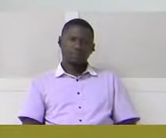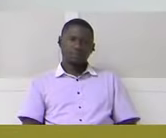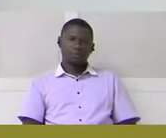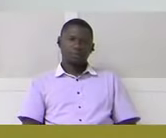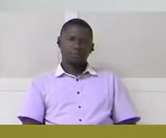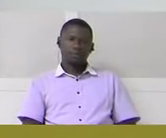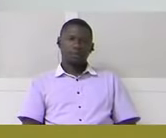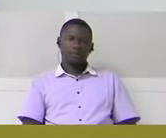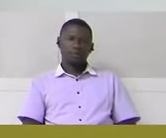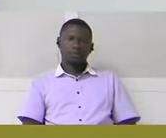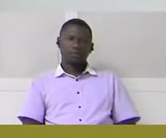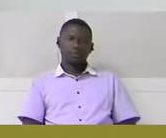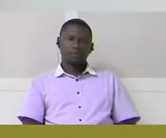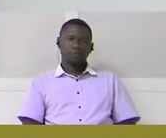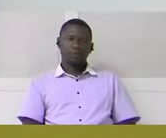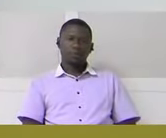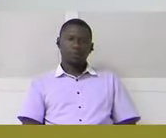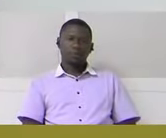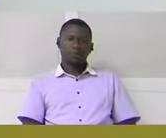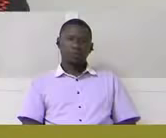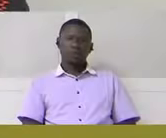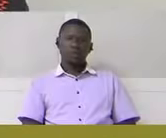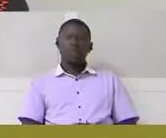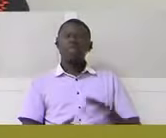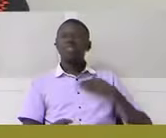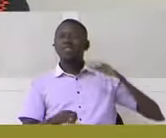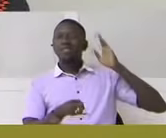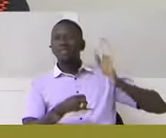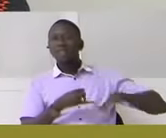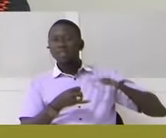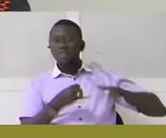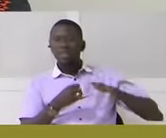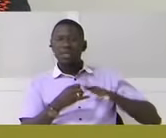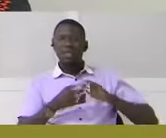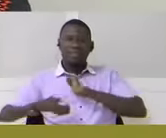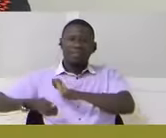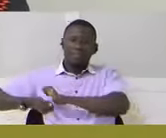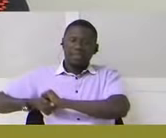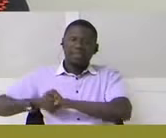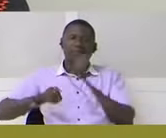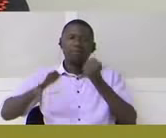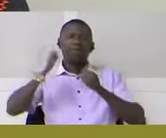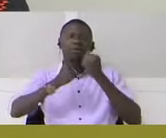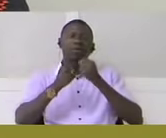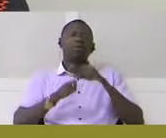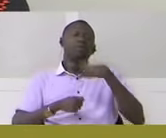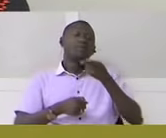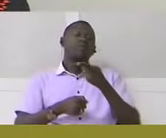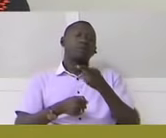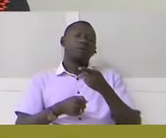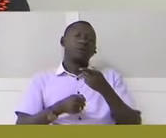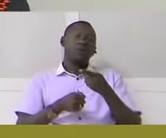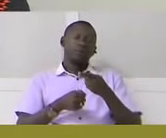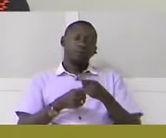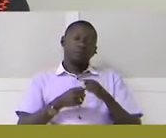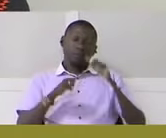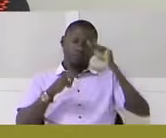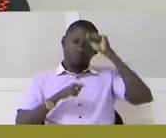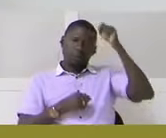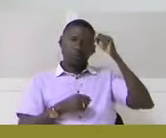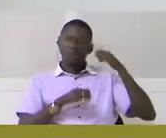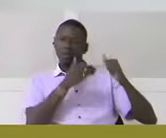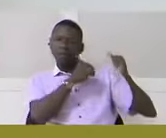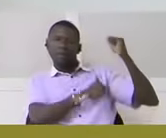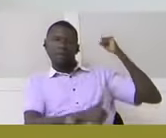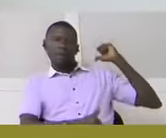is the last reserve vehicle at the rear. Atele moto labangoti me alo moto me ngatara je fankanro kama atele be koma. And